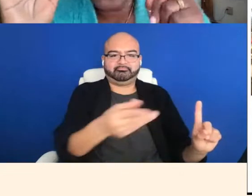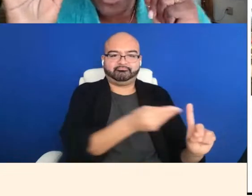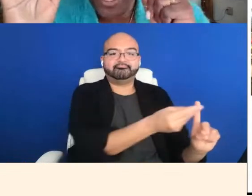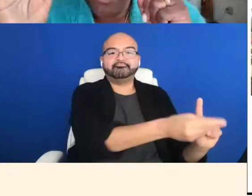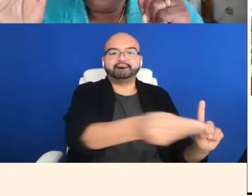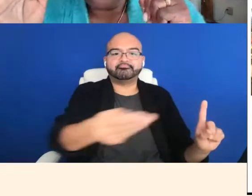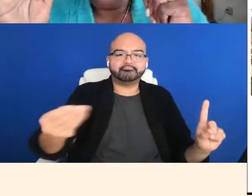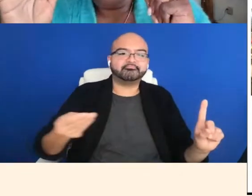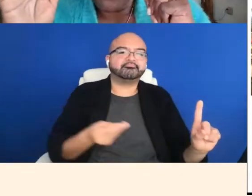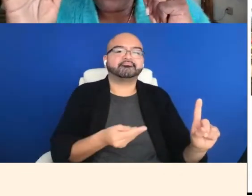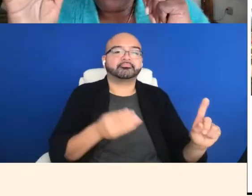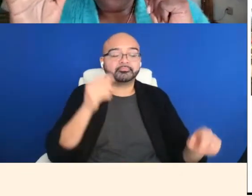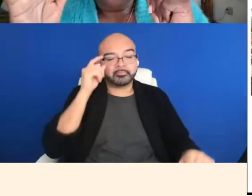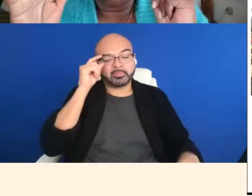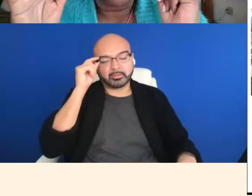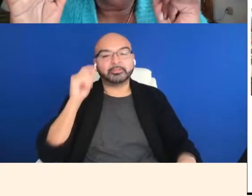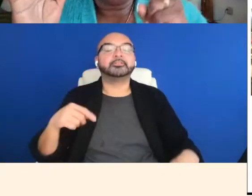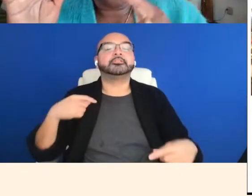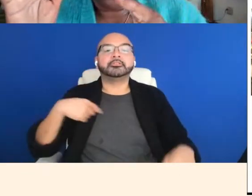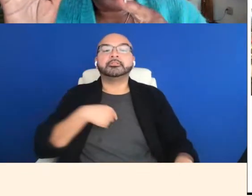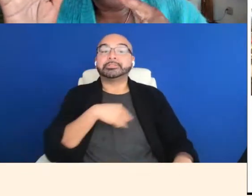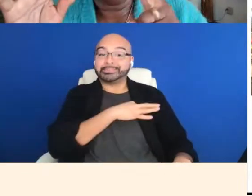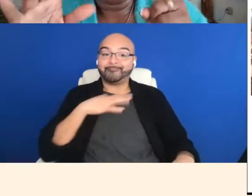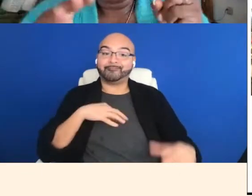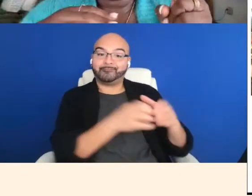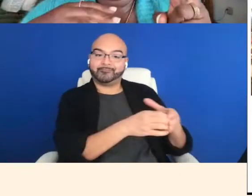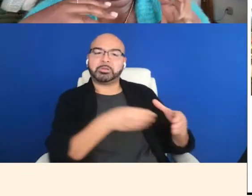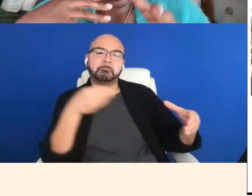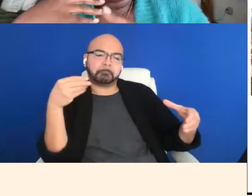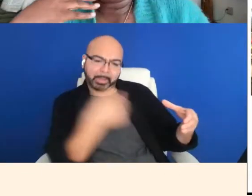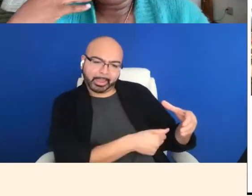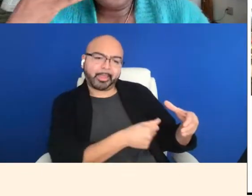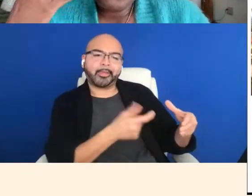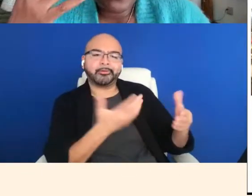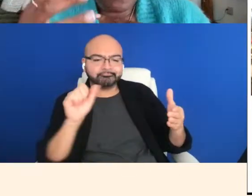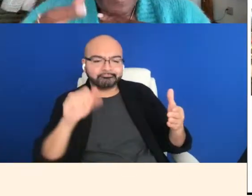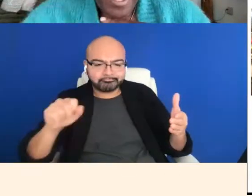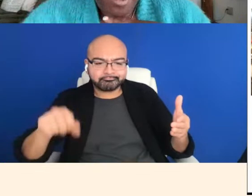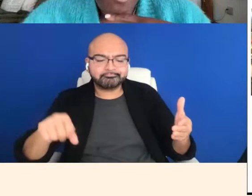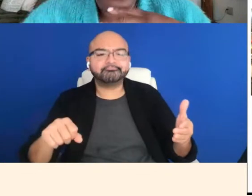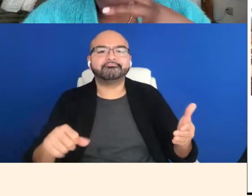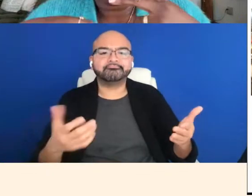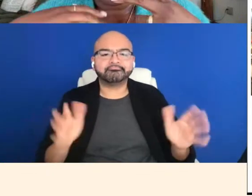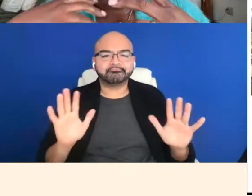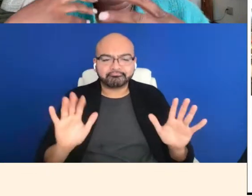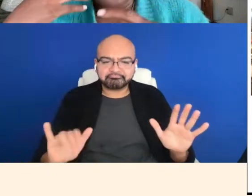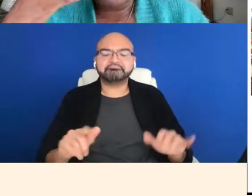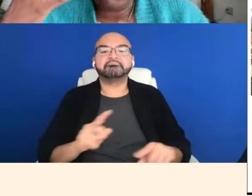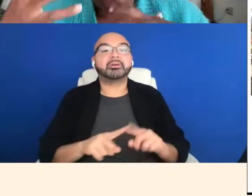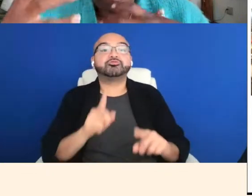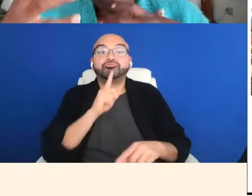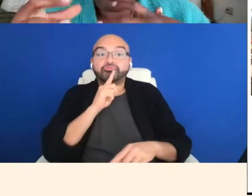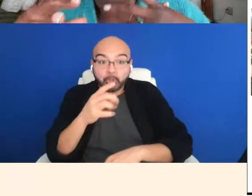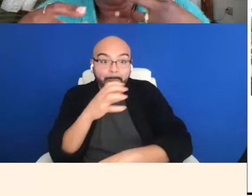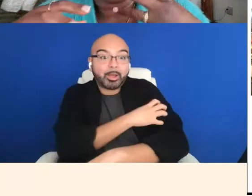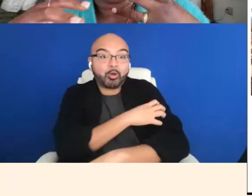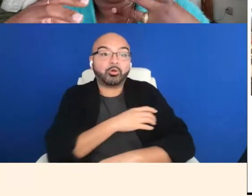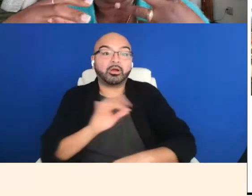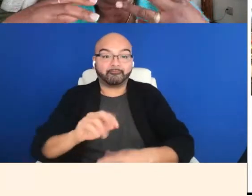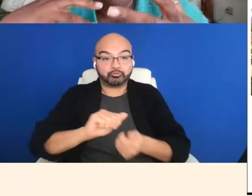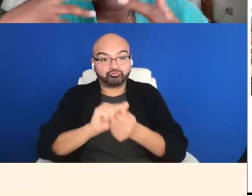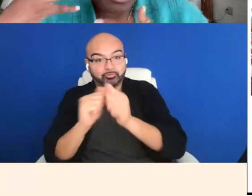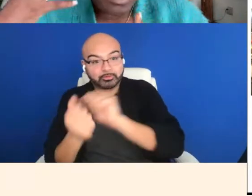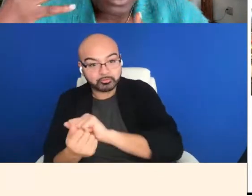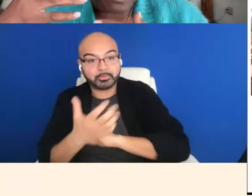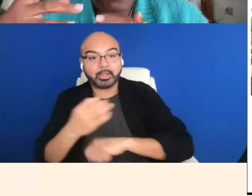our staff, right? Giving honorariums. So the real power of transforming and using